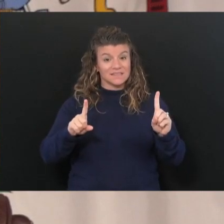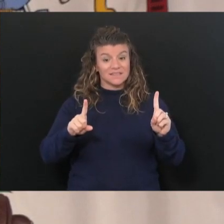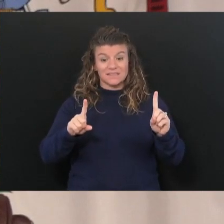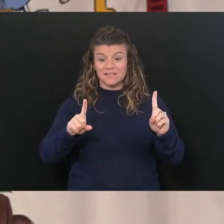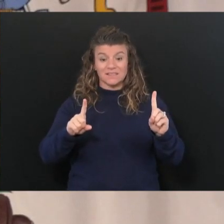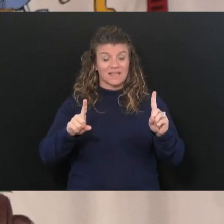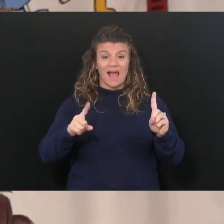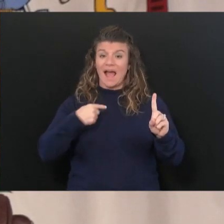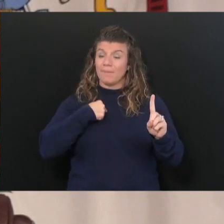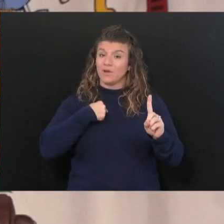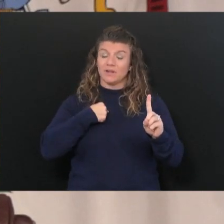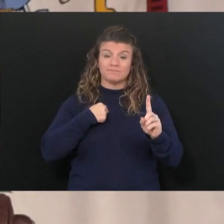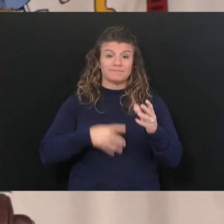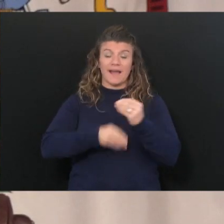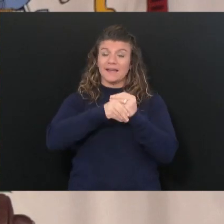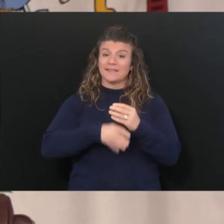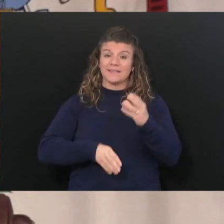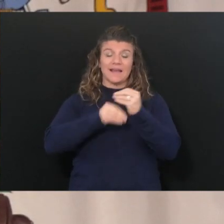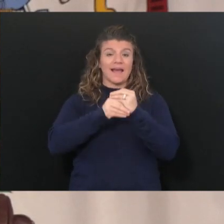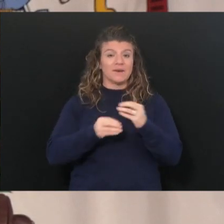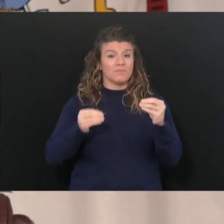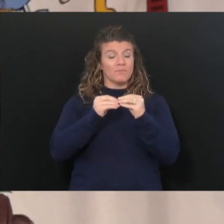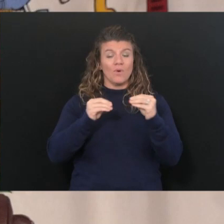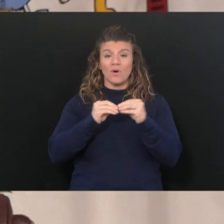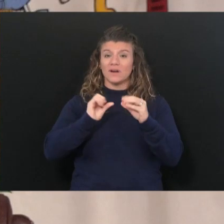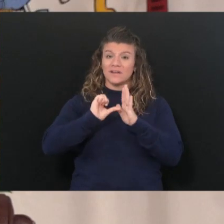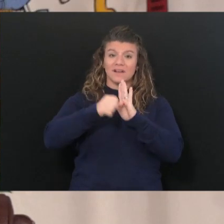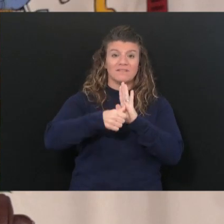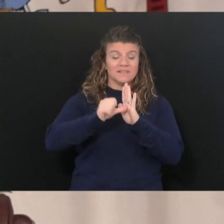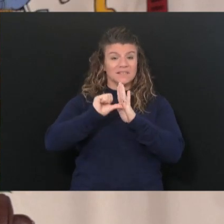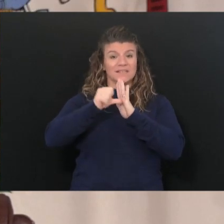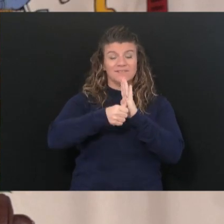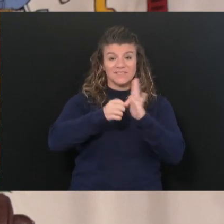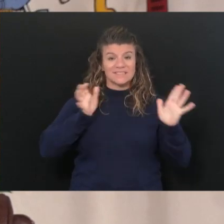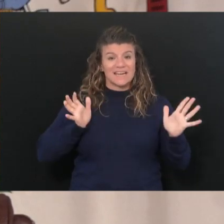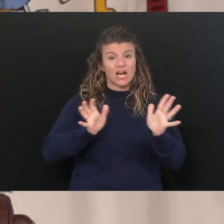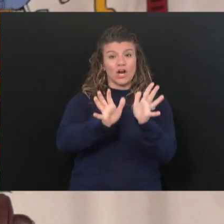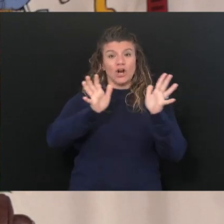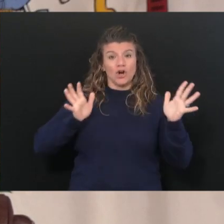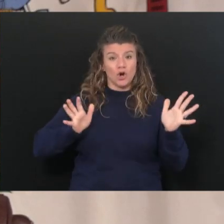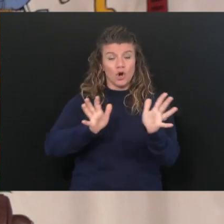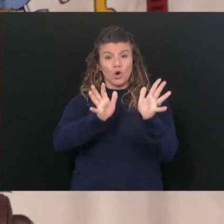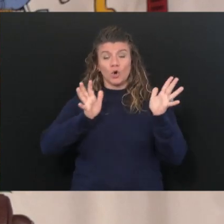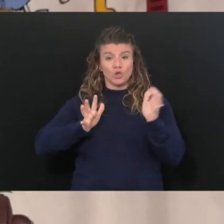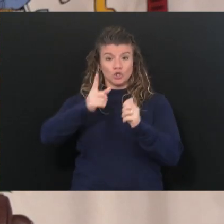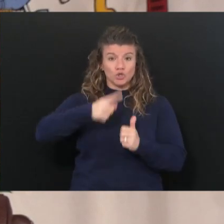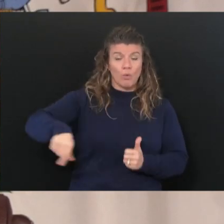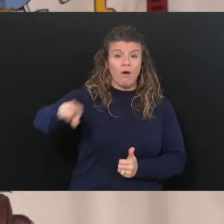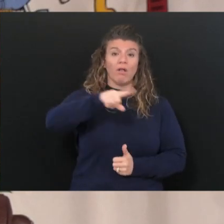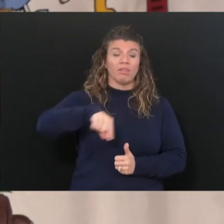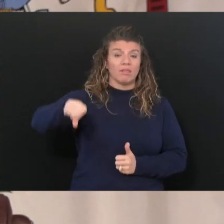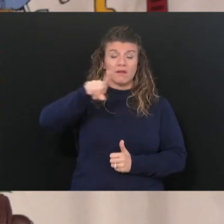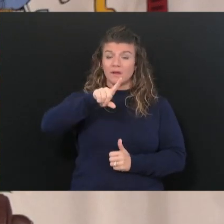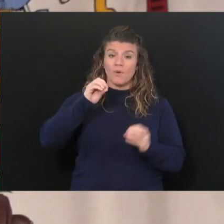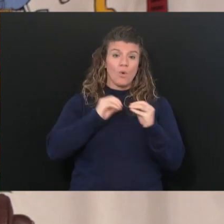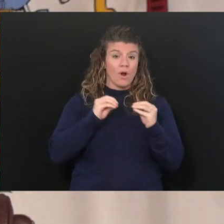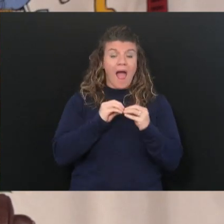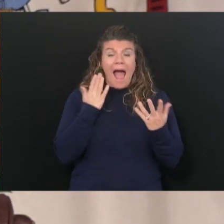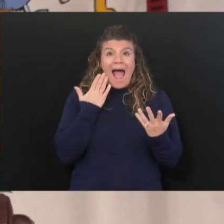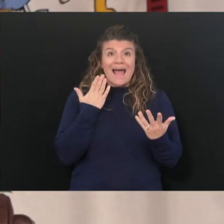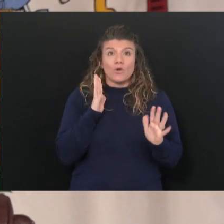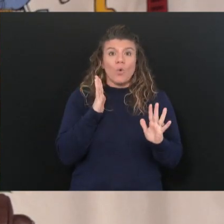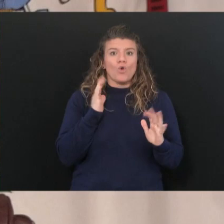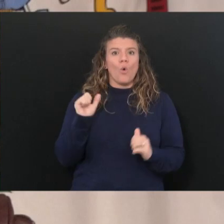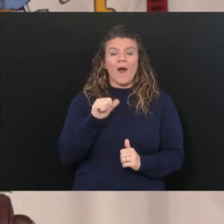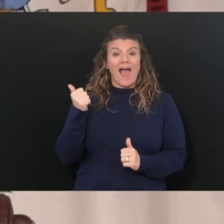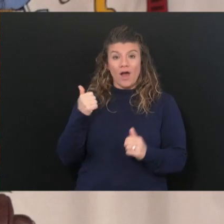quadruple down and just urge our people in every way. I don't know what else our